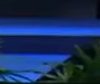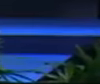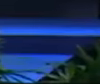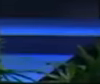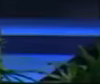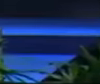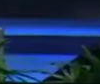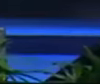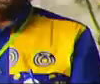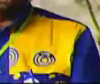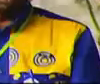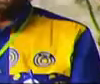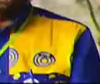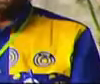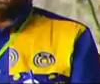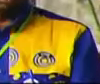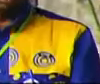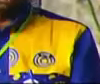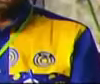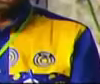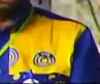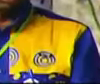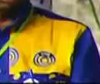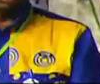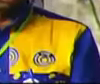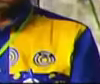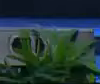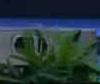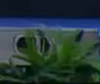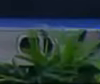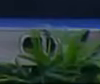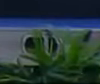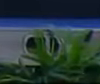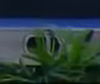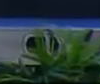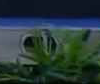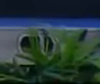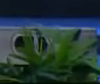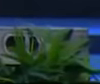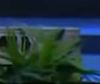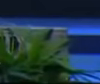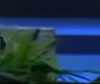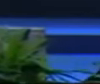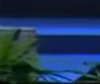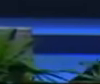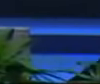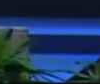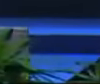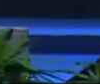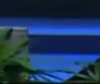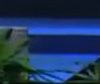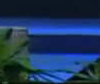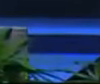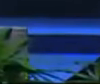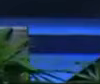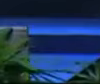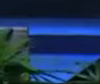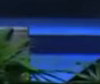it. They literally were like gods in the flesh. And as soon as Saul saw Samuel,